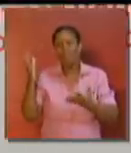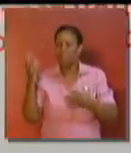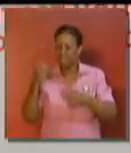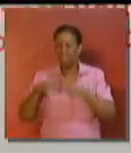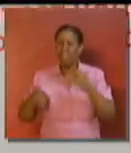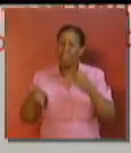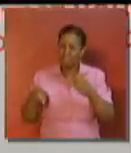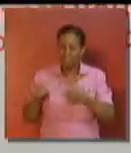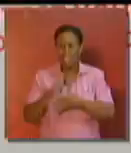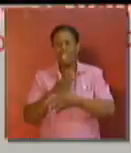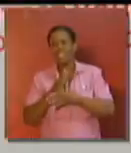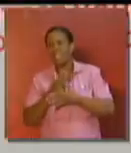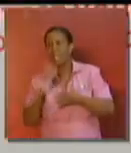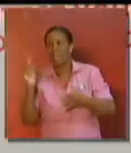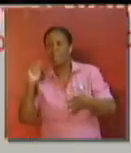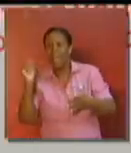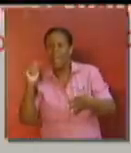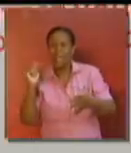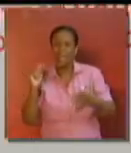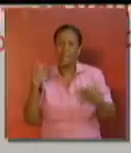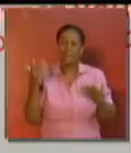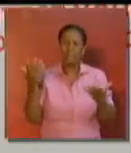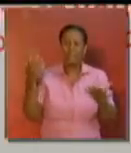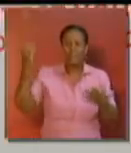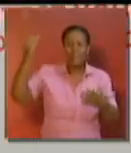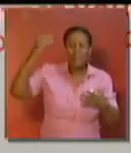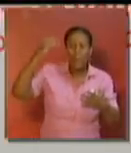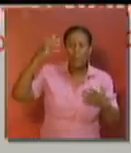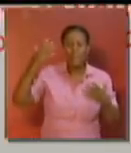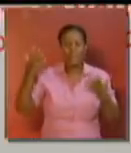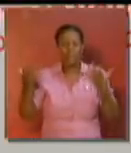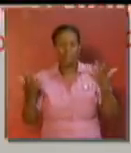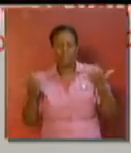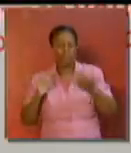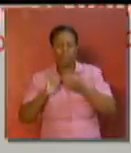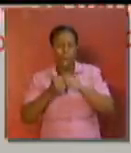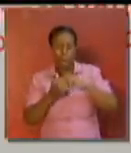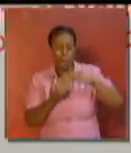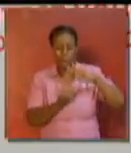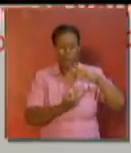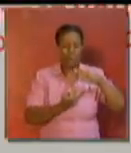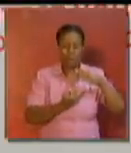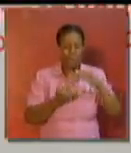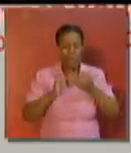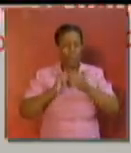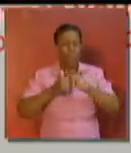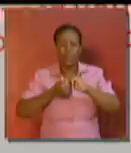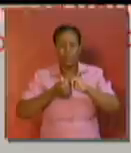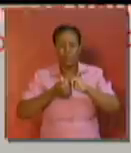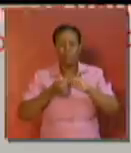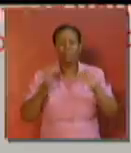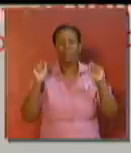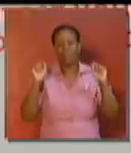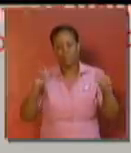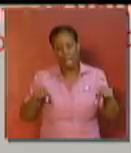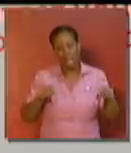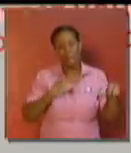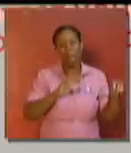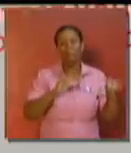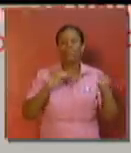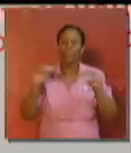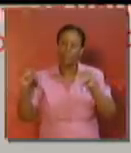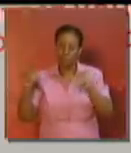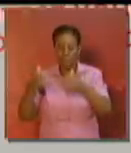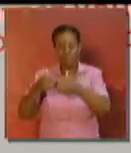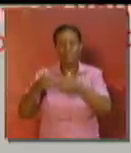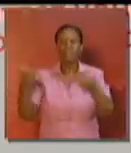be necessary in spite of the fact that you're reasonably well. So that is an option. Now, when you're at home, it is